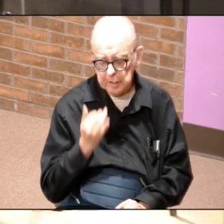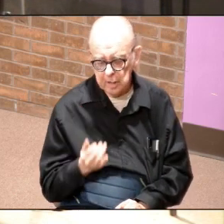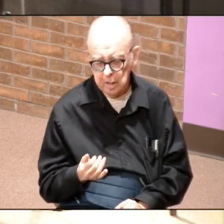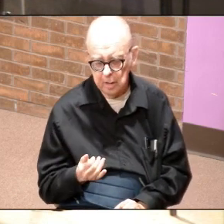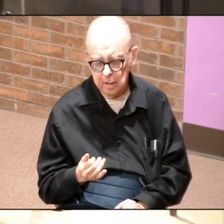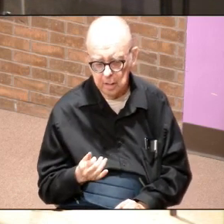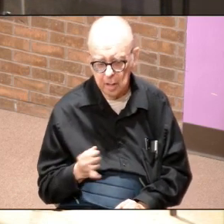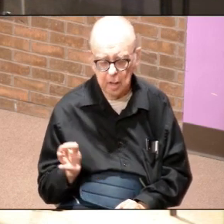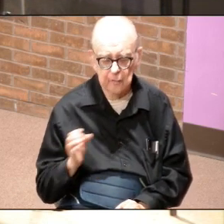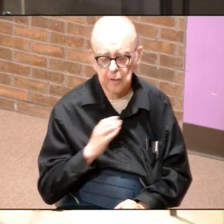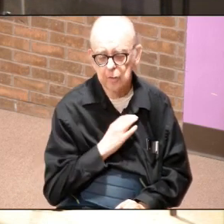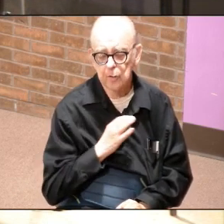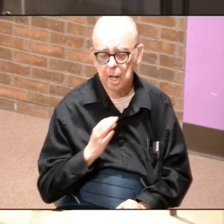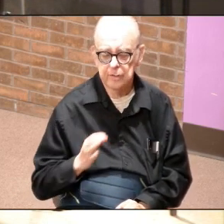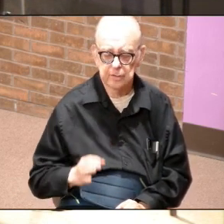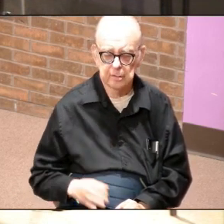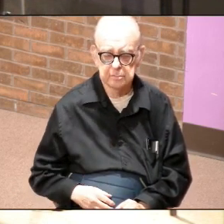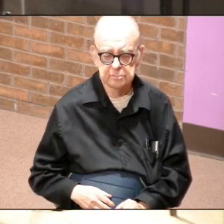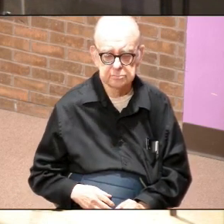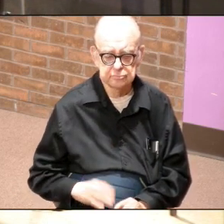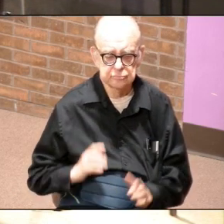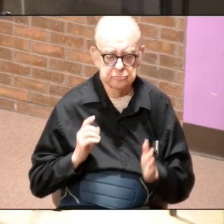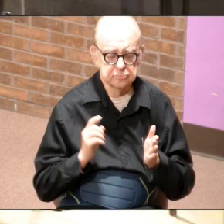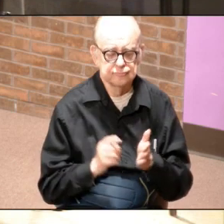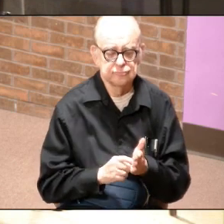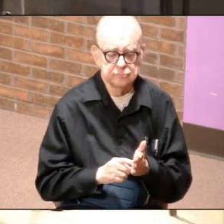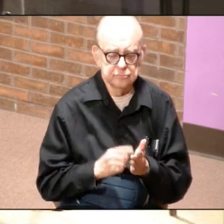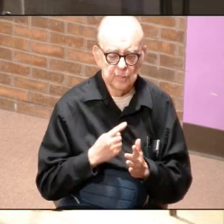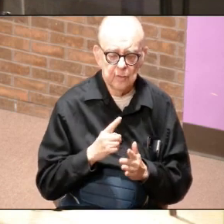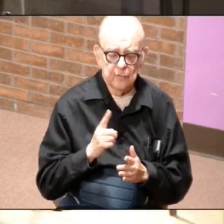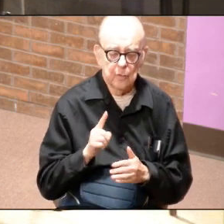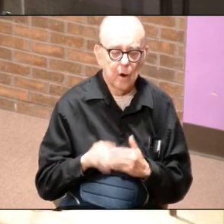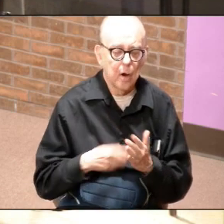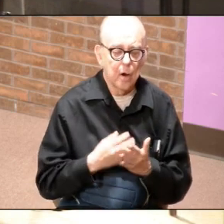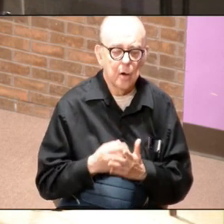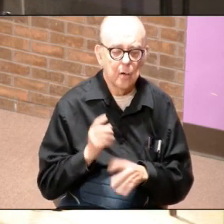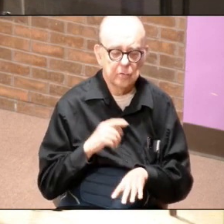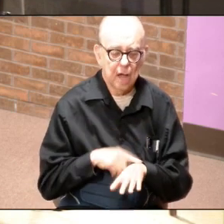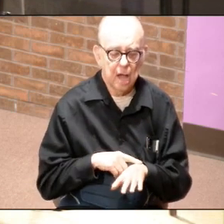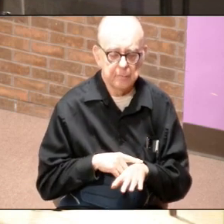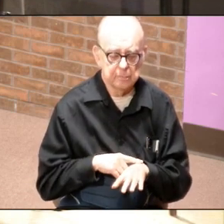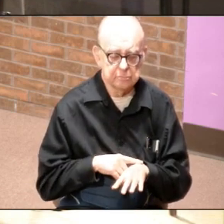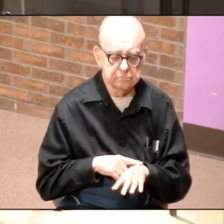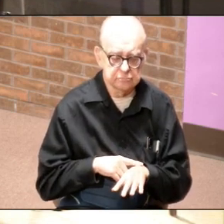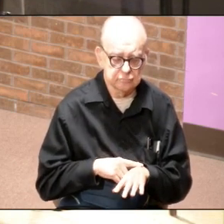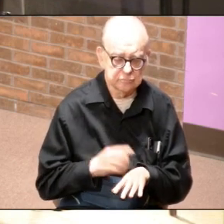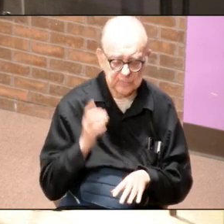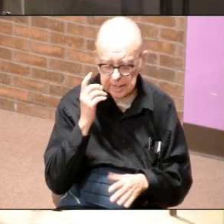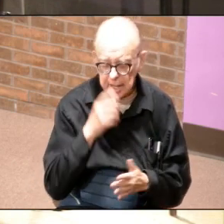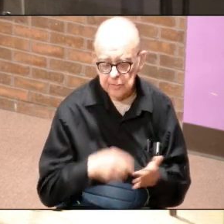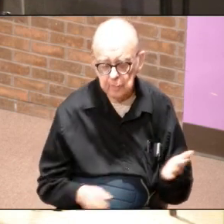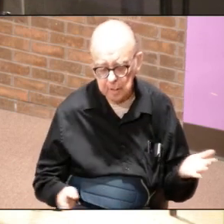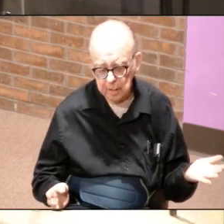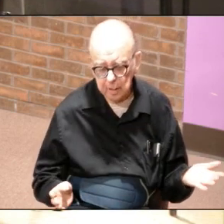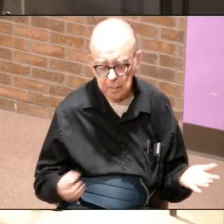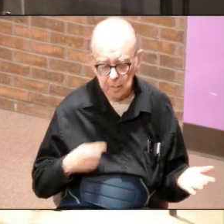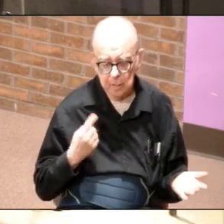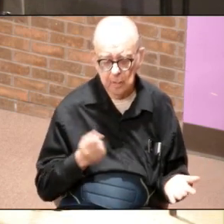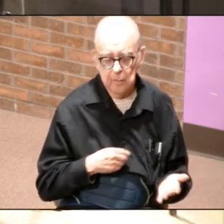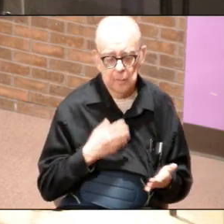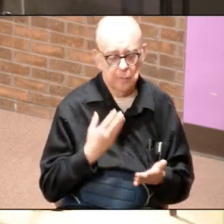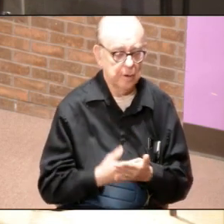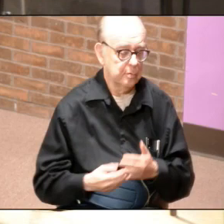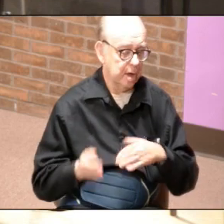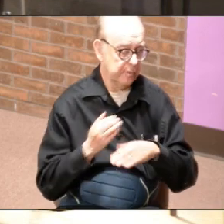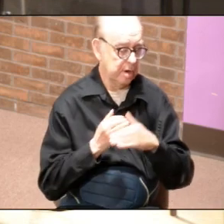because of Christ. To show for all the ages. So guess what? When we get